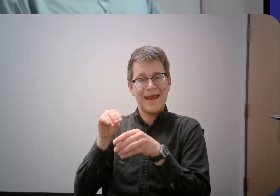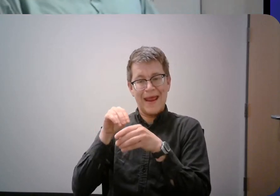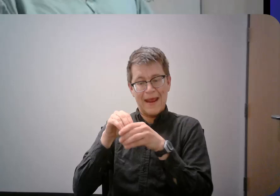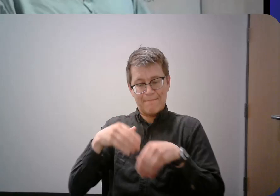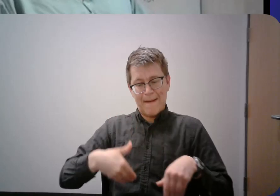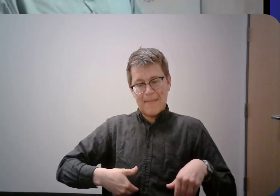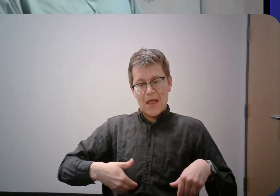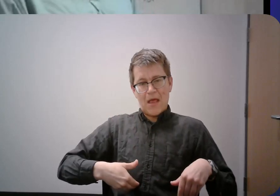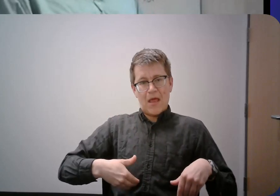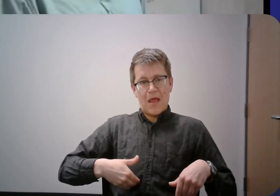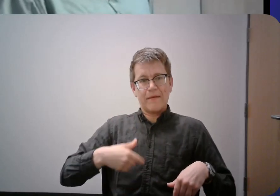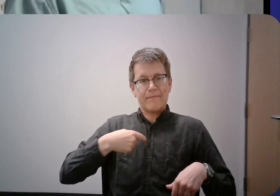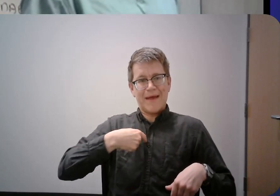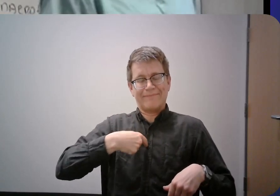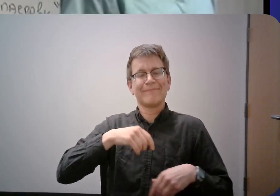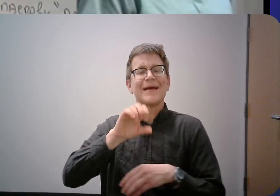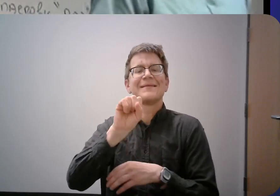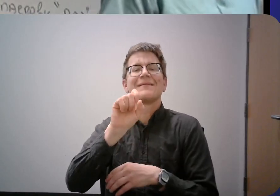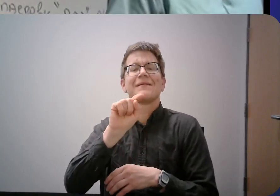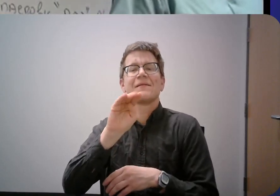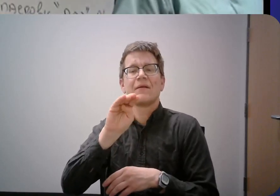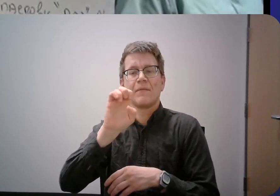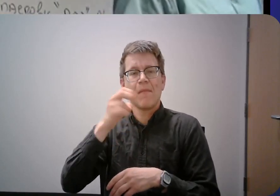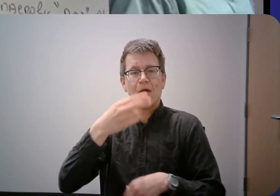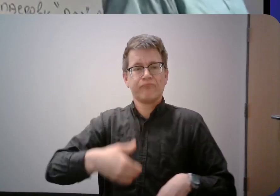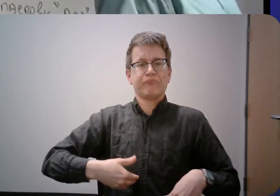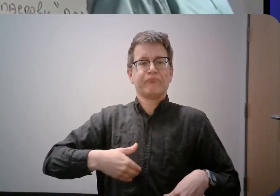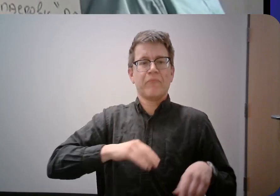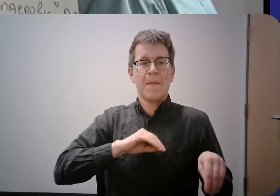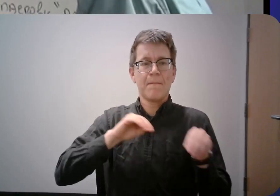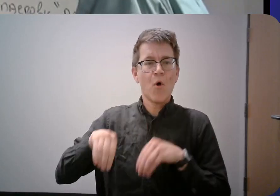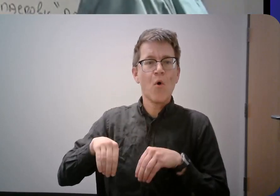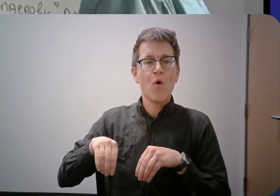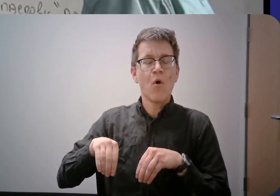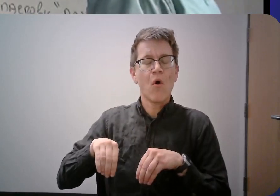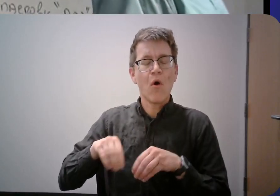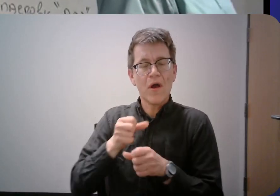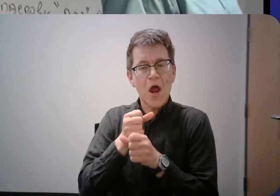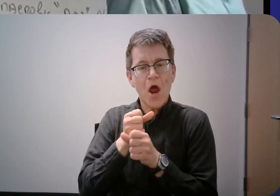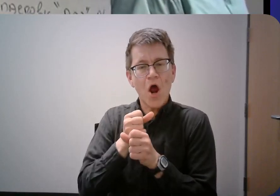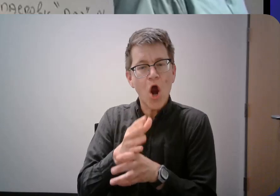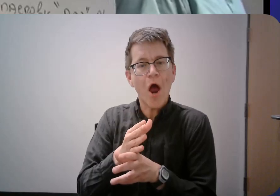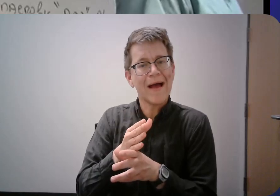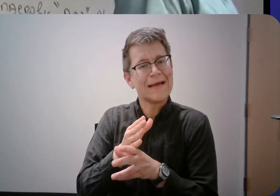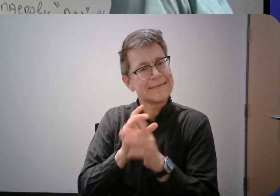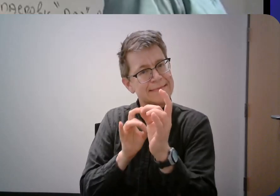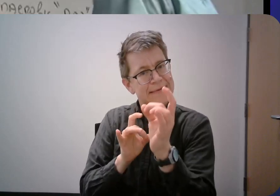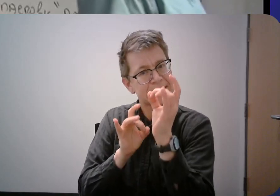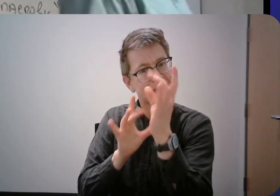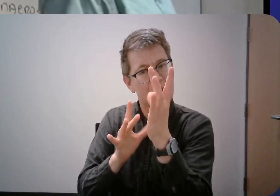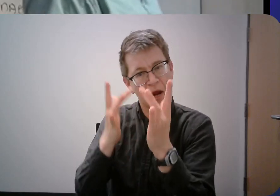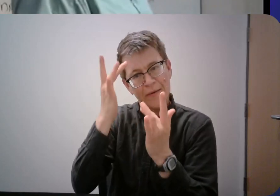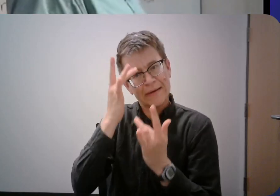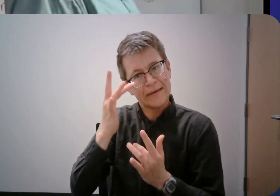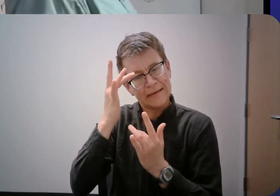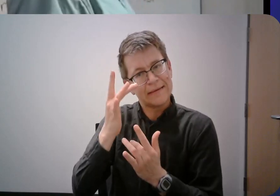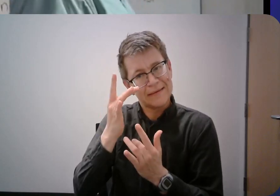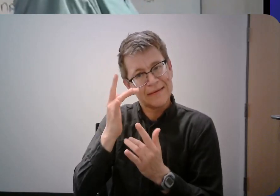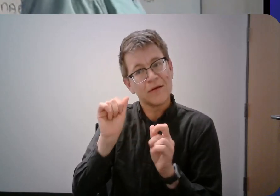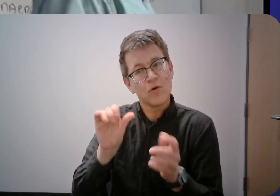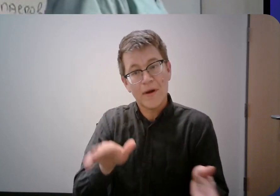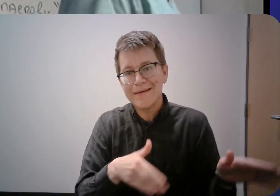good bacteria, but good bacteria in the wrong place equals bad bacteria. Does that make sense?